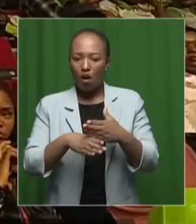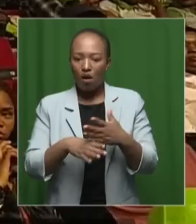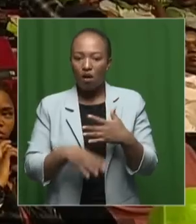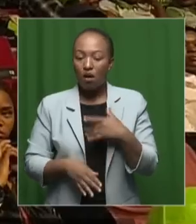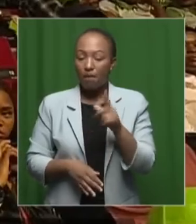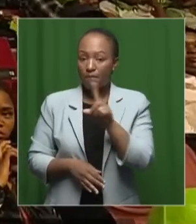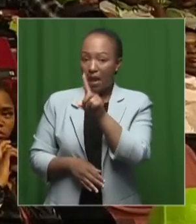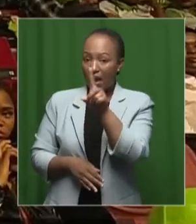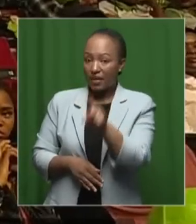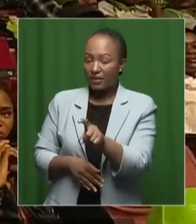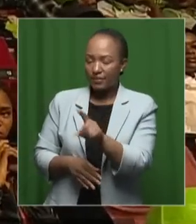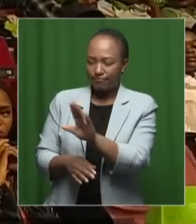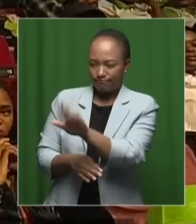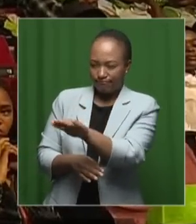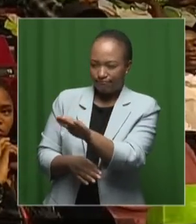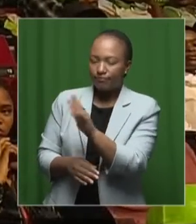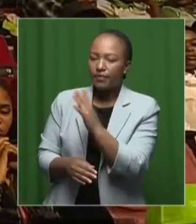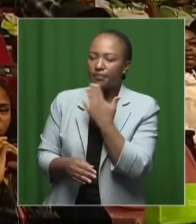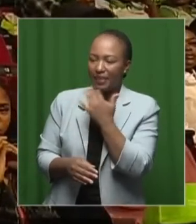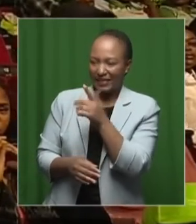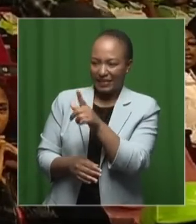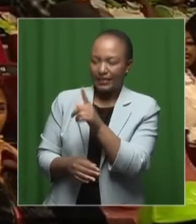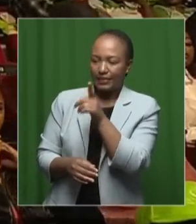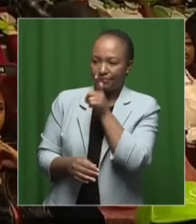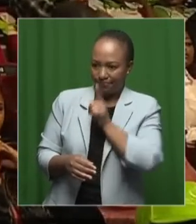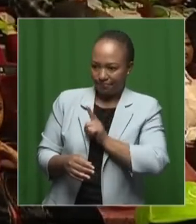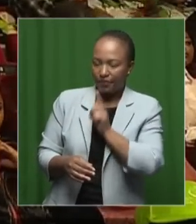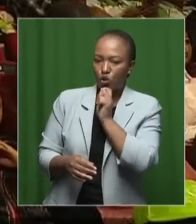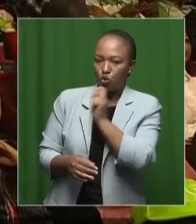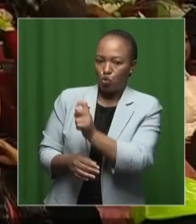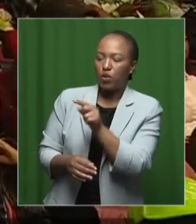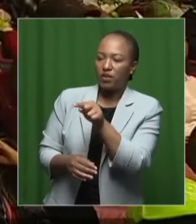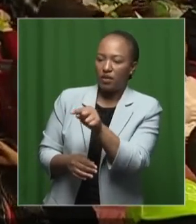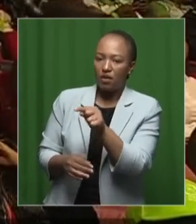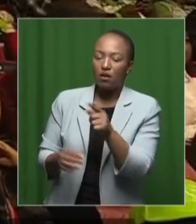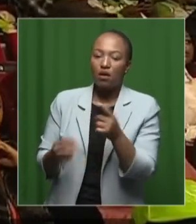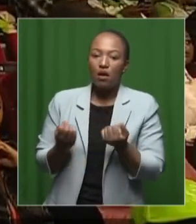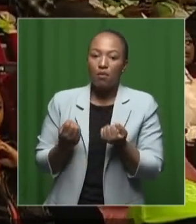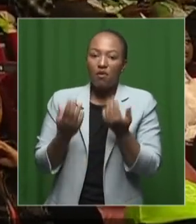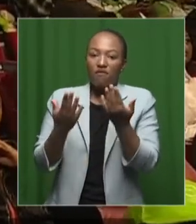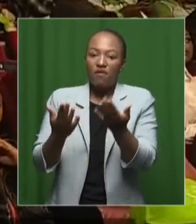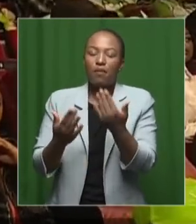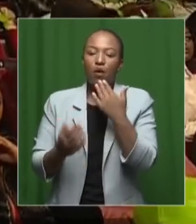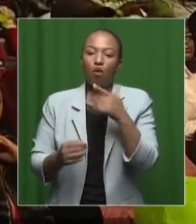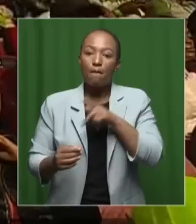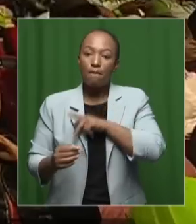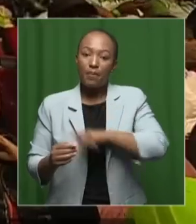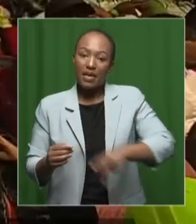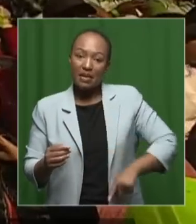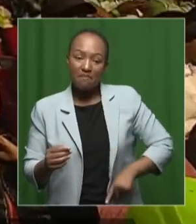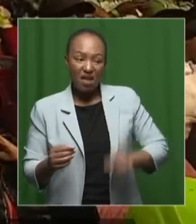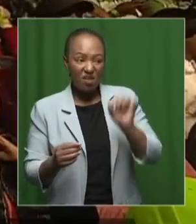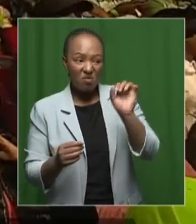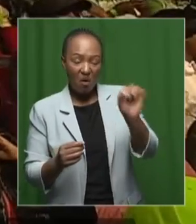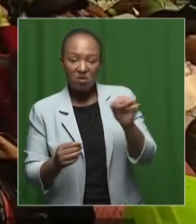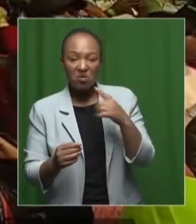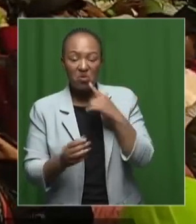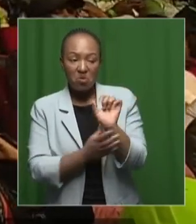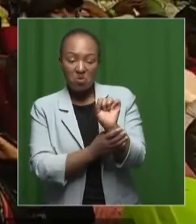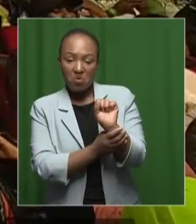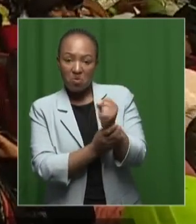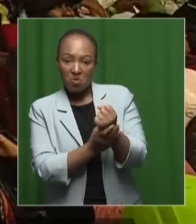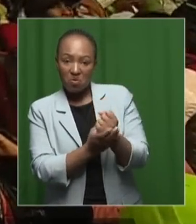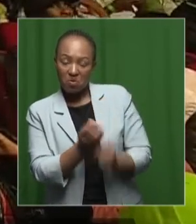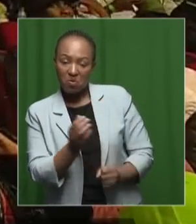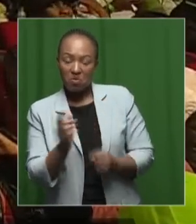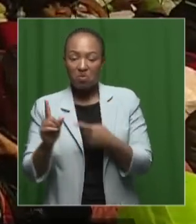asking for the truthfulness because the ones that are provided by your disgraced premier here in Gauteng are frivolous,